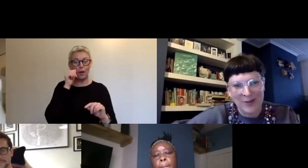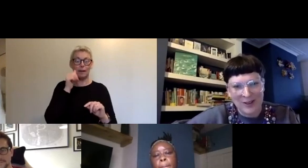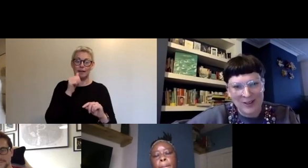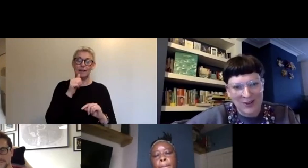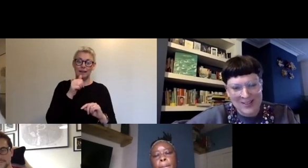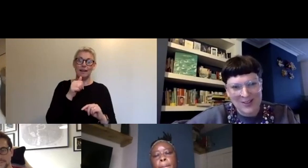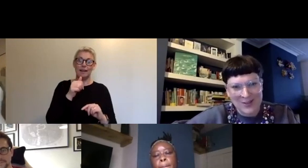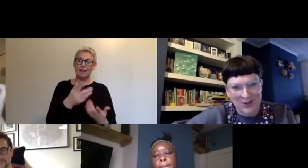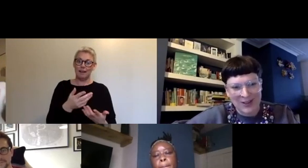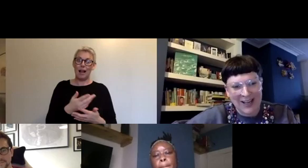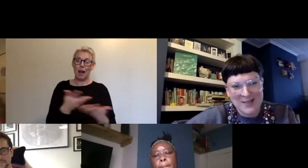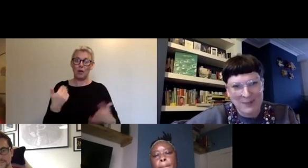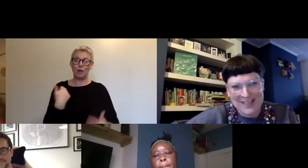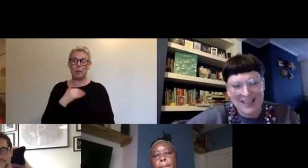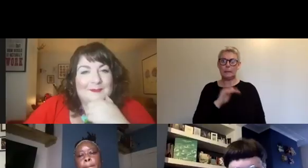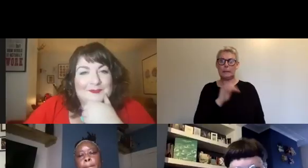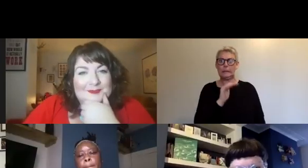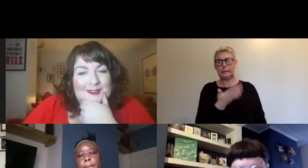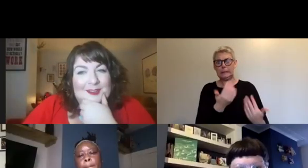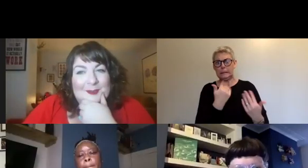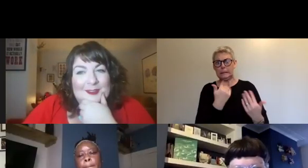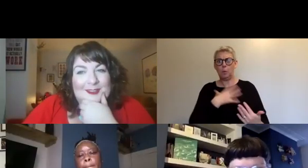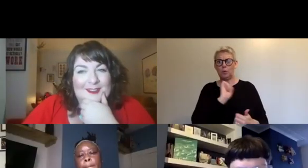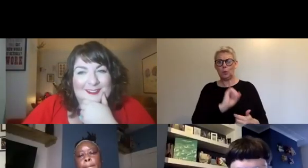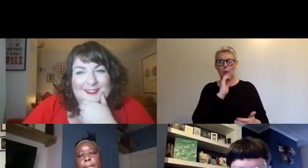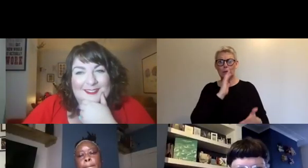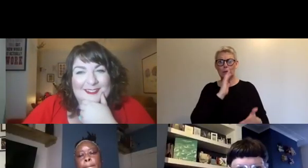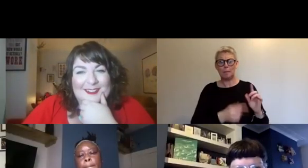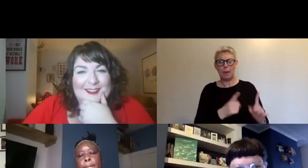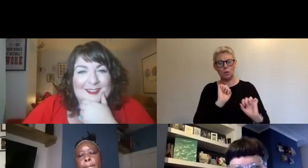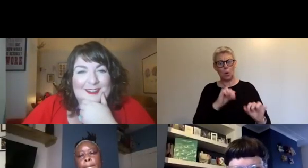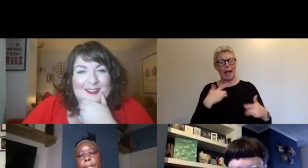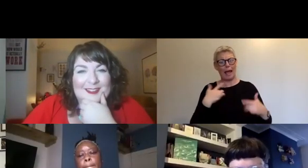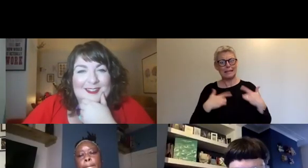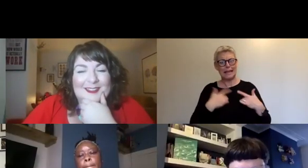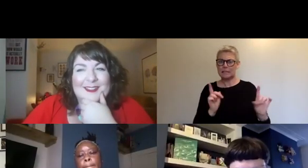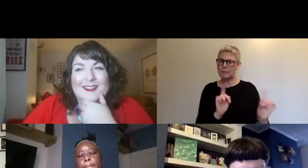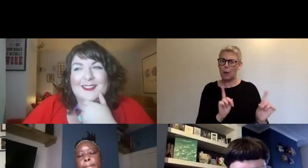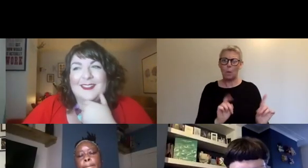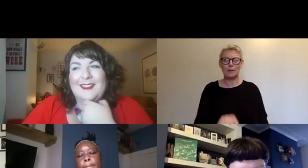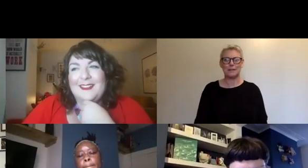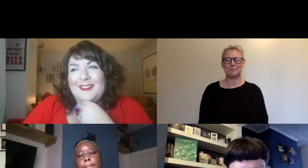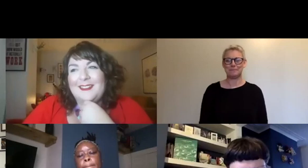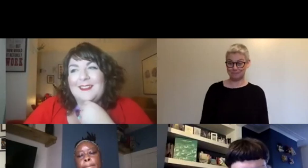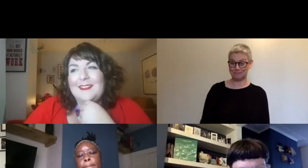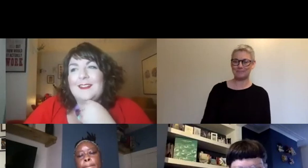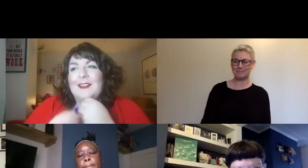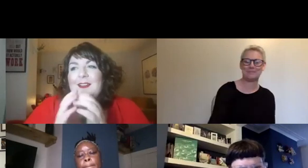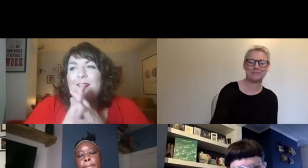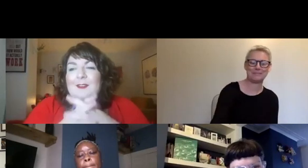who want your digital expertise, but what are you excited about thinking about and doing?